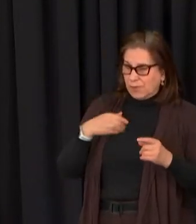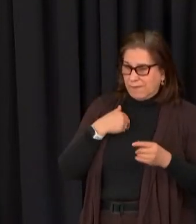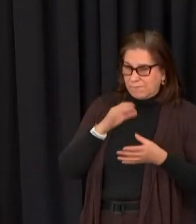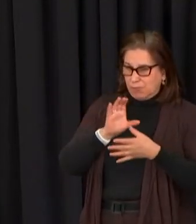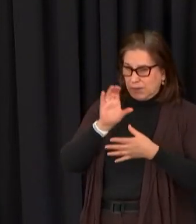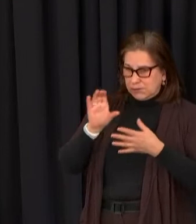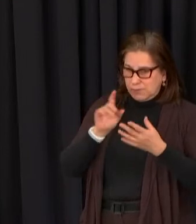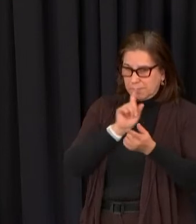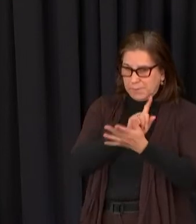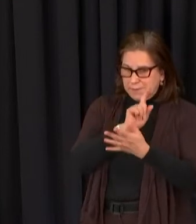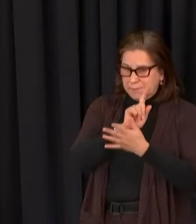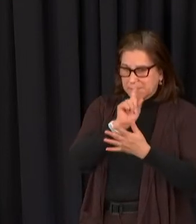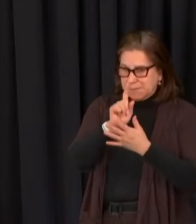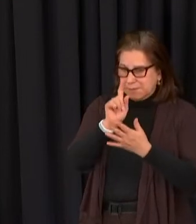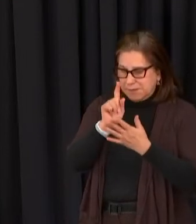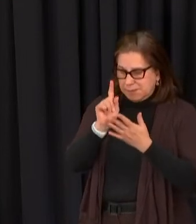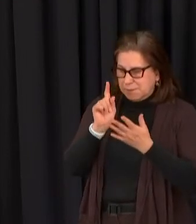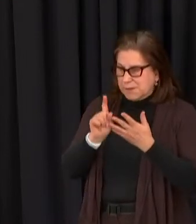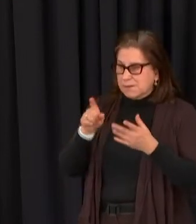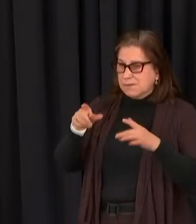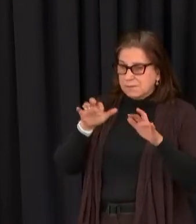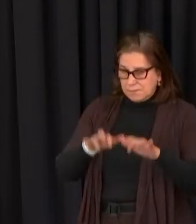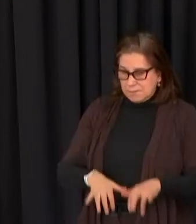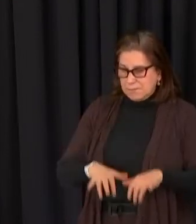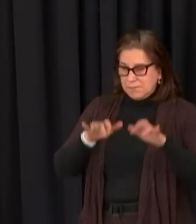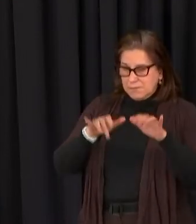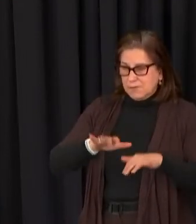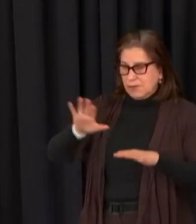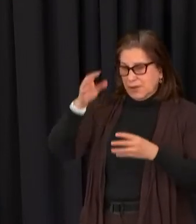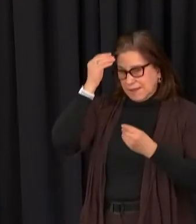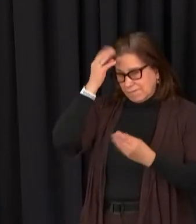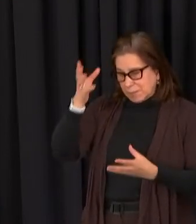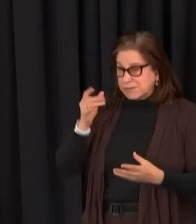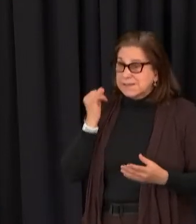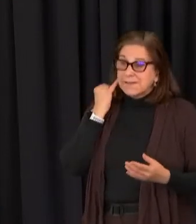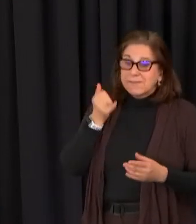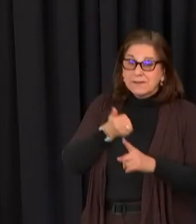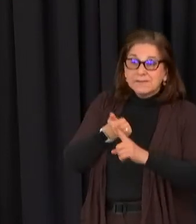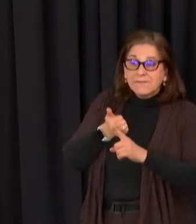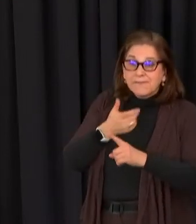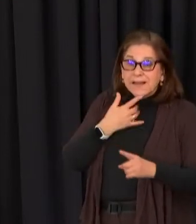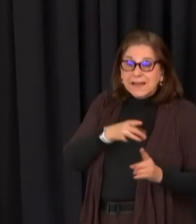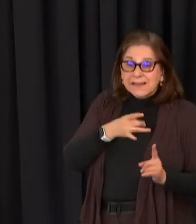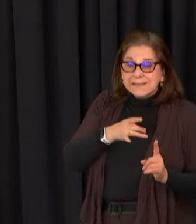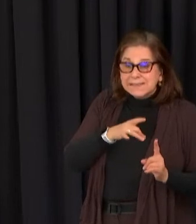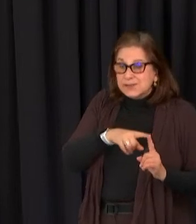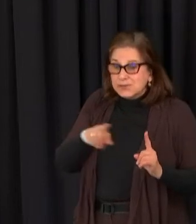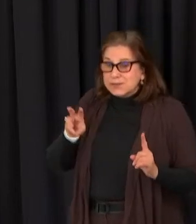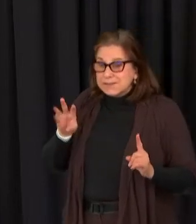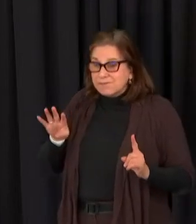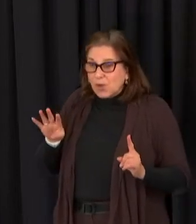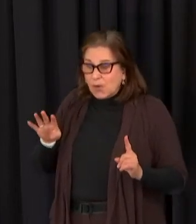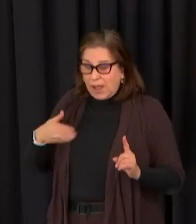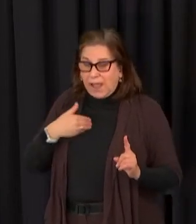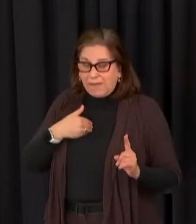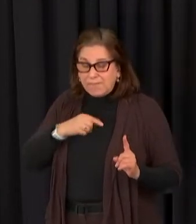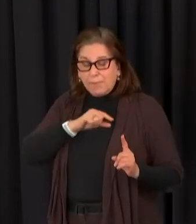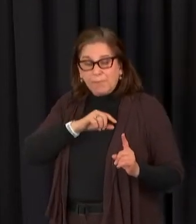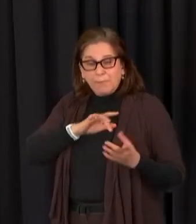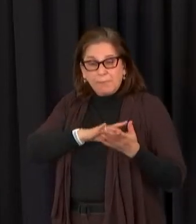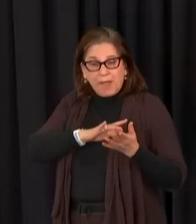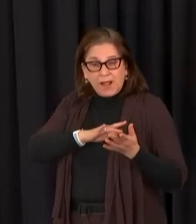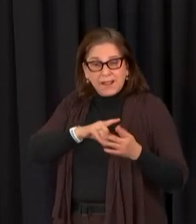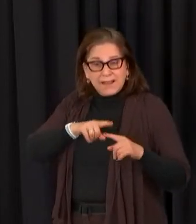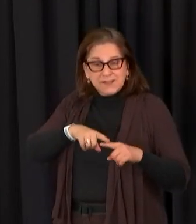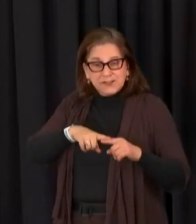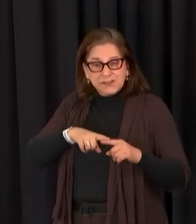them to sign up to be vaccinated. If you're 18 to 64 without a qualifying medical condition and you're not one of the members